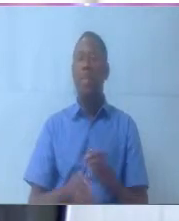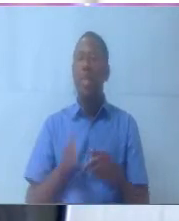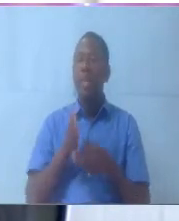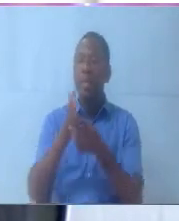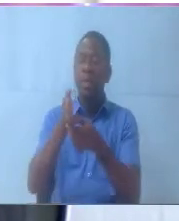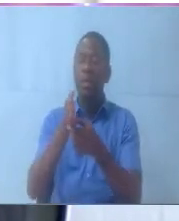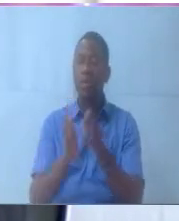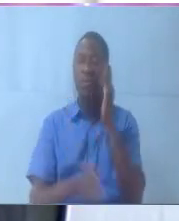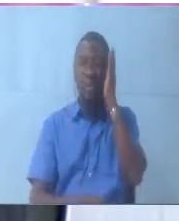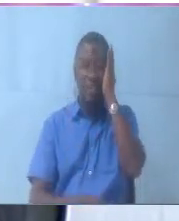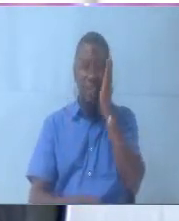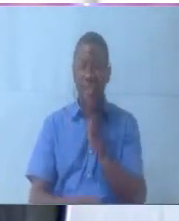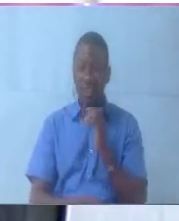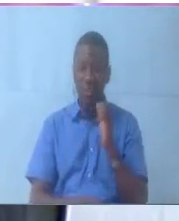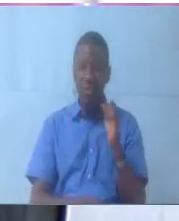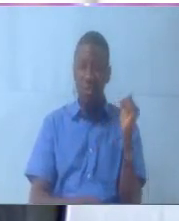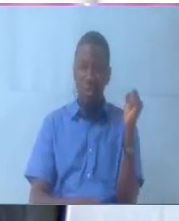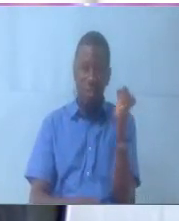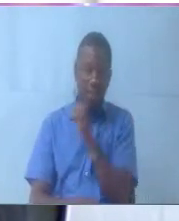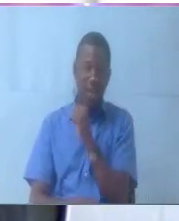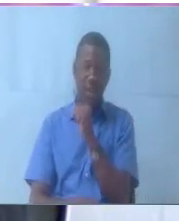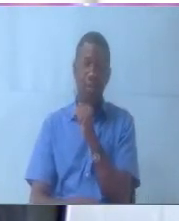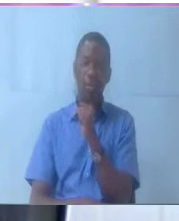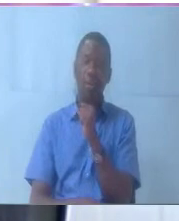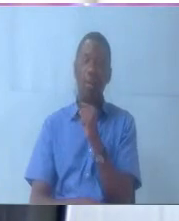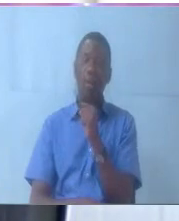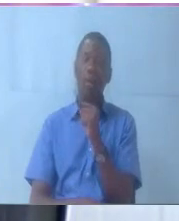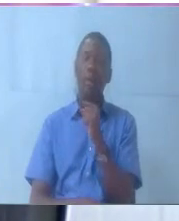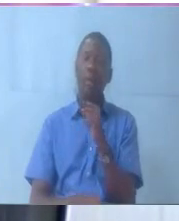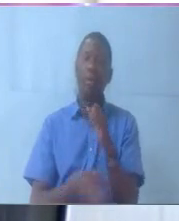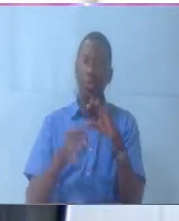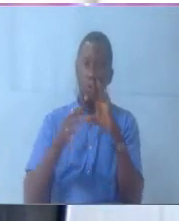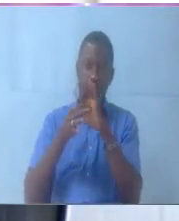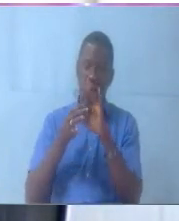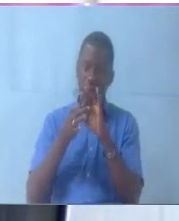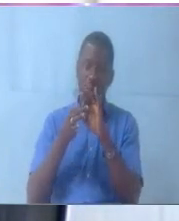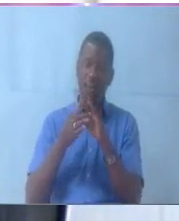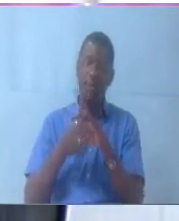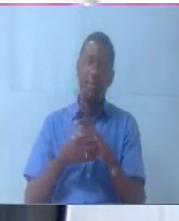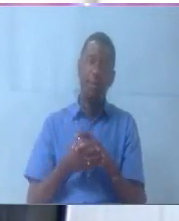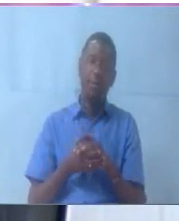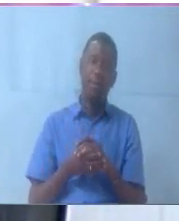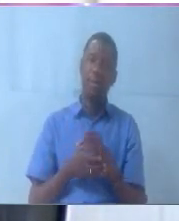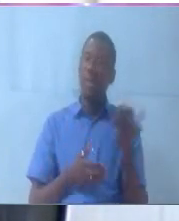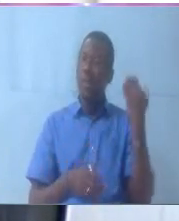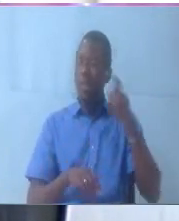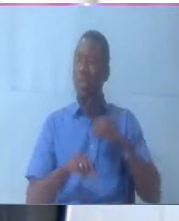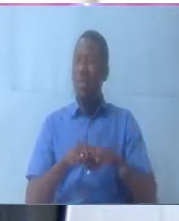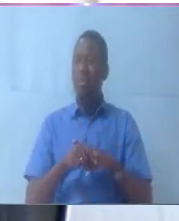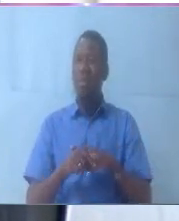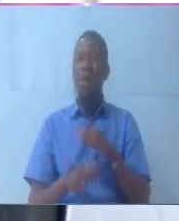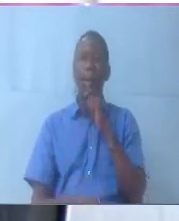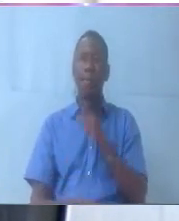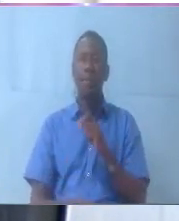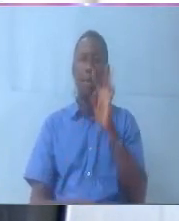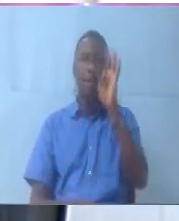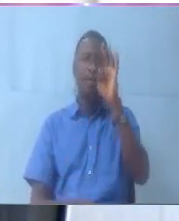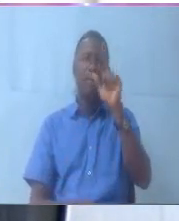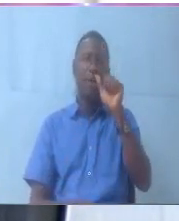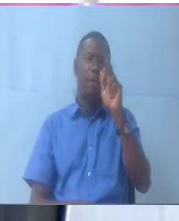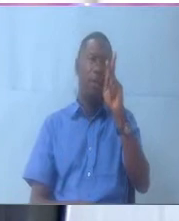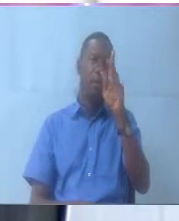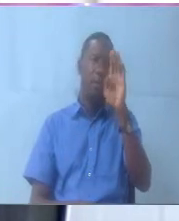memmo nyaton koti kujaw bundalu la karola ka fadame serious crimes unit at that time, I think it was one Fakeba